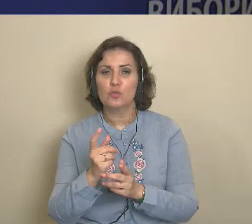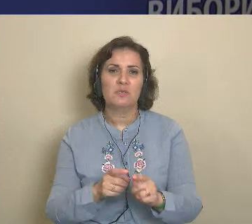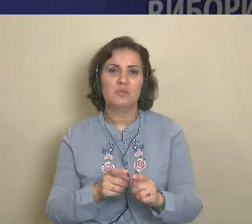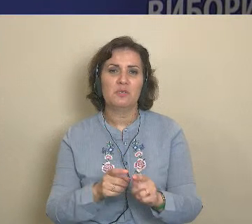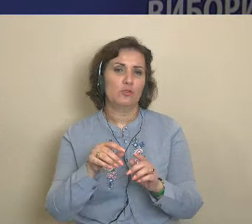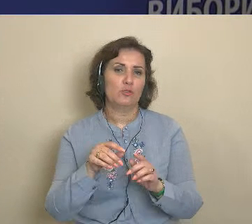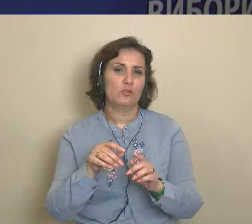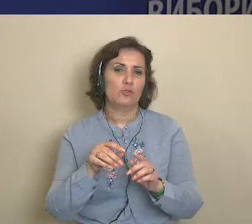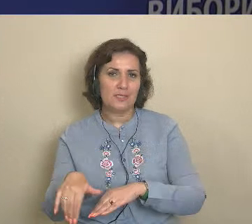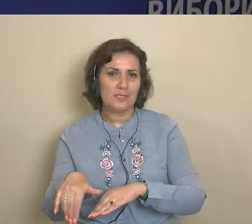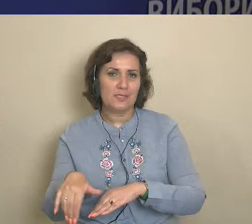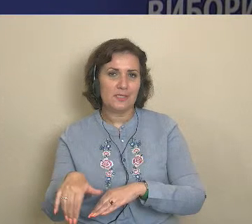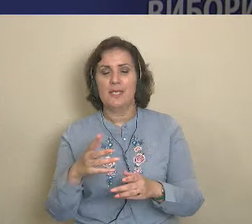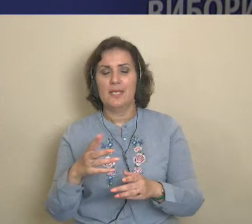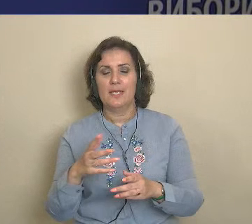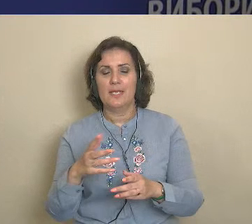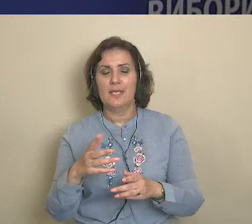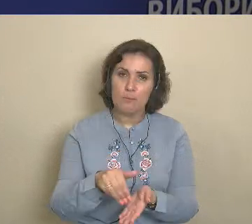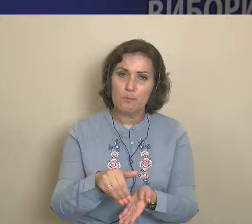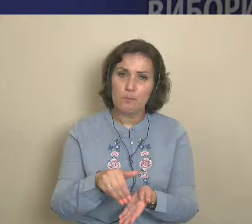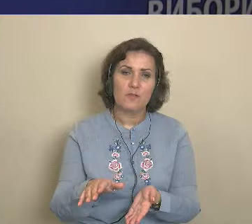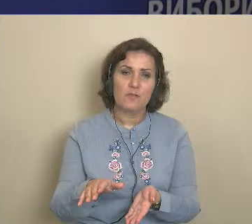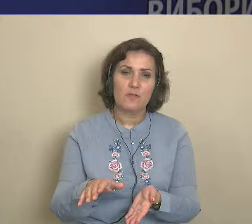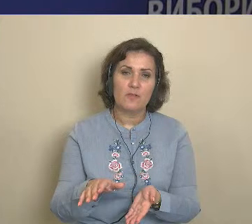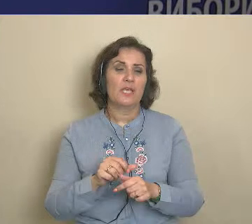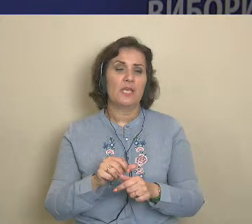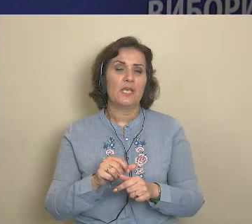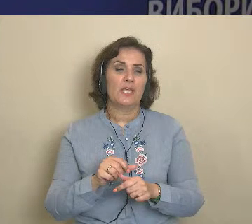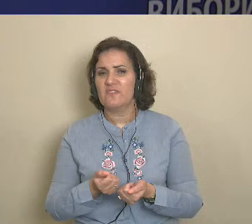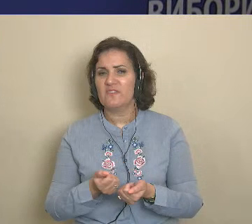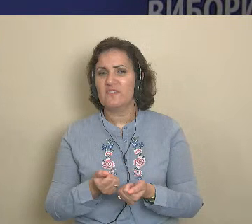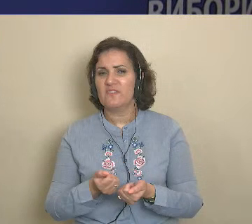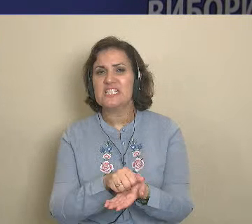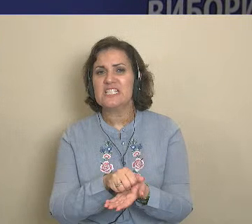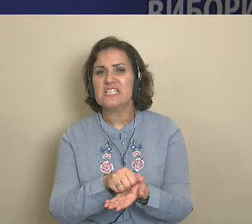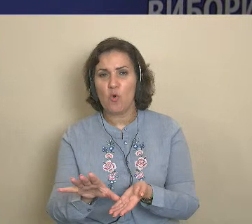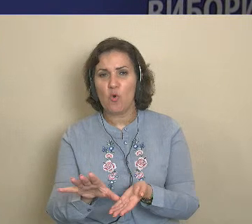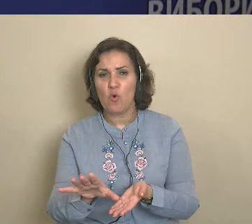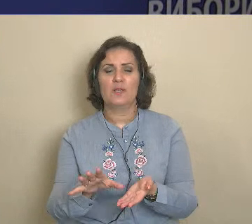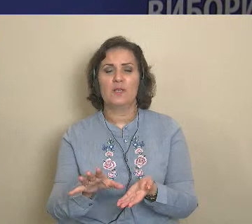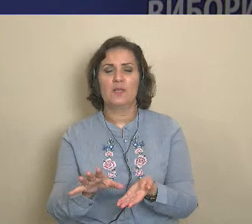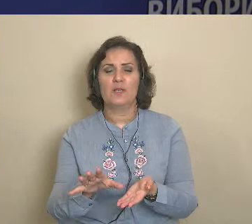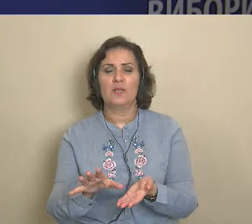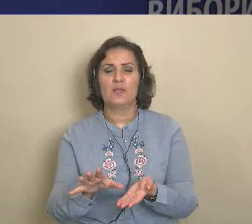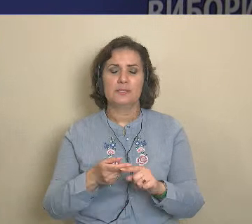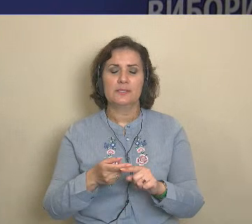many voters have applied to change address and how many